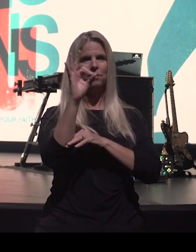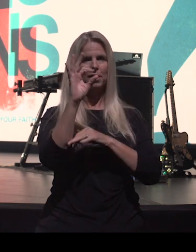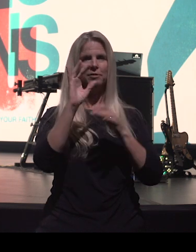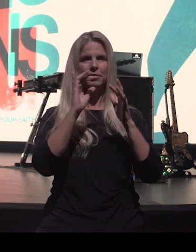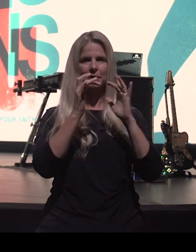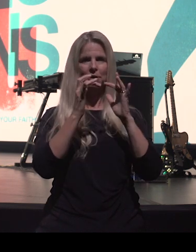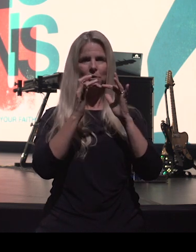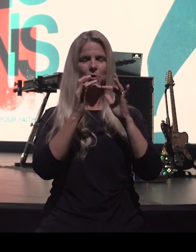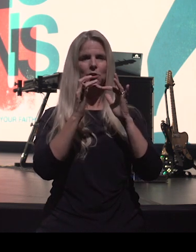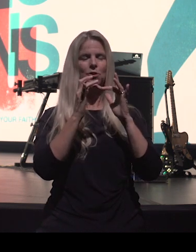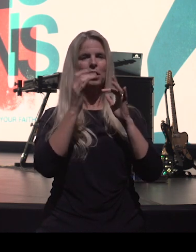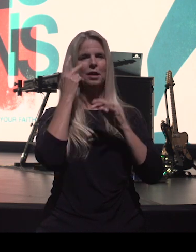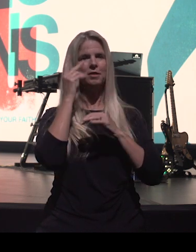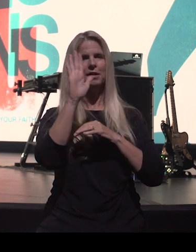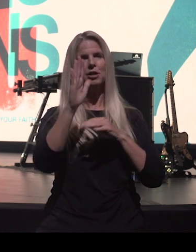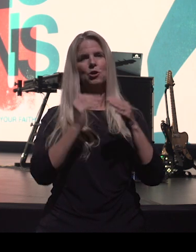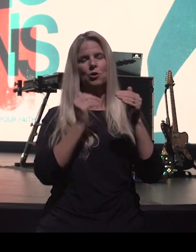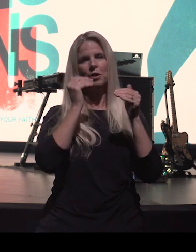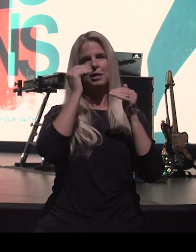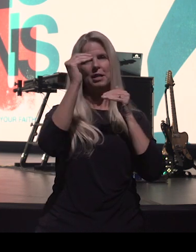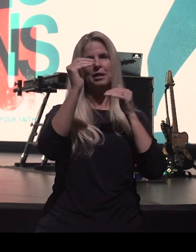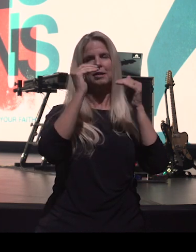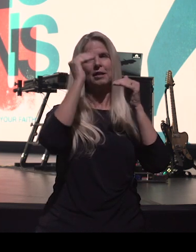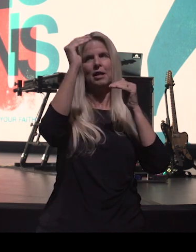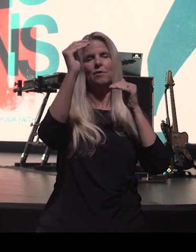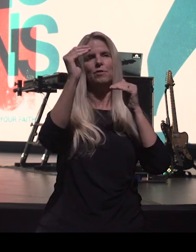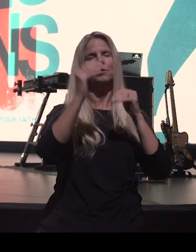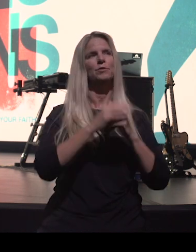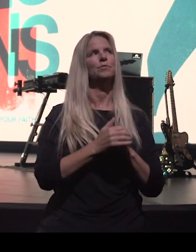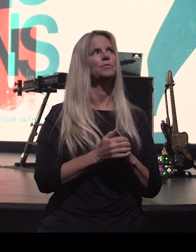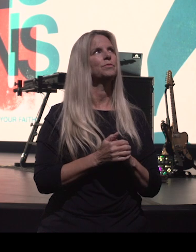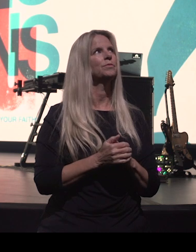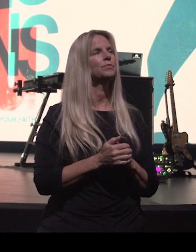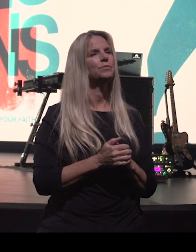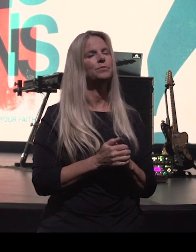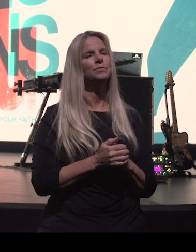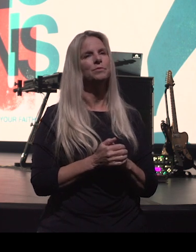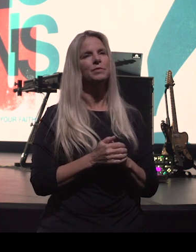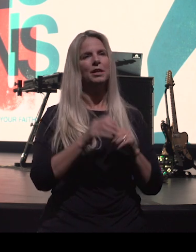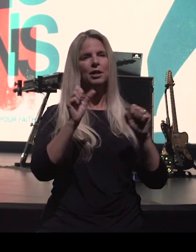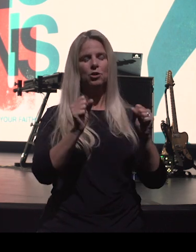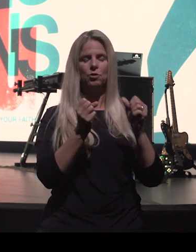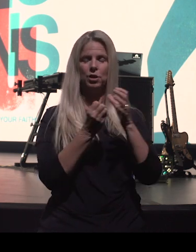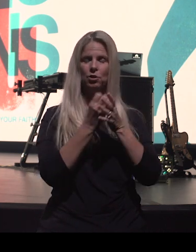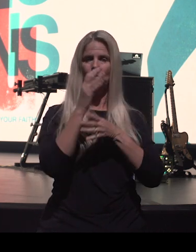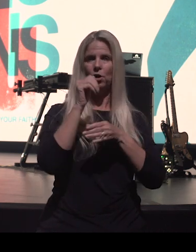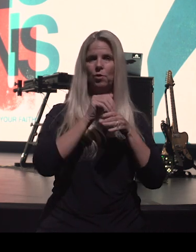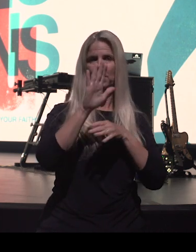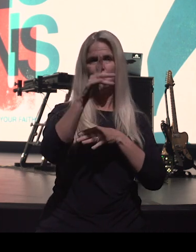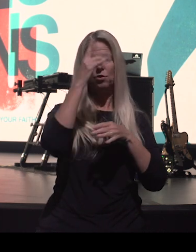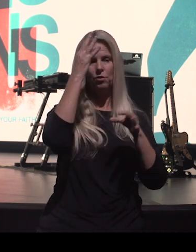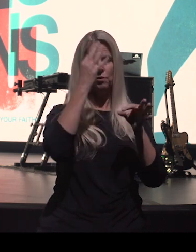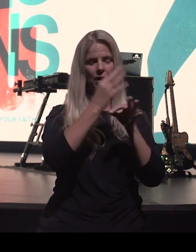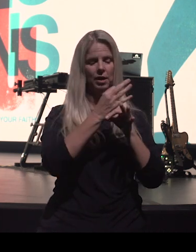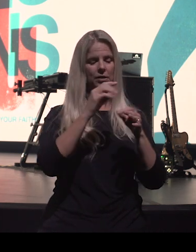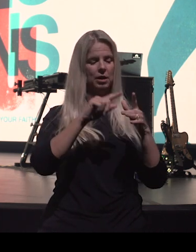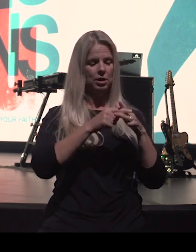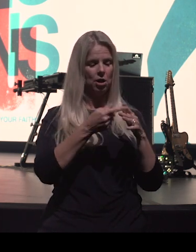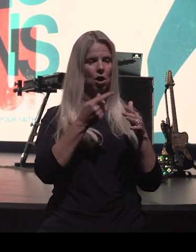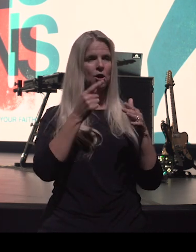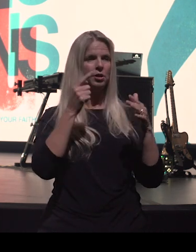steps. So let me just quickly walk through some next steps we think grow you in your faith, that you go to starting point and learn, that